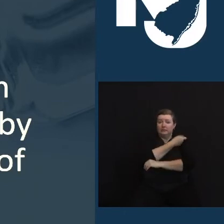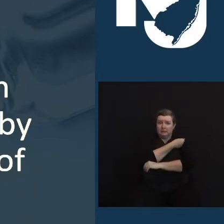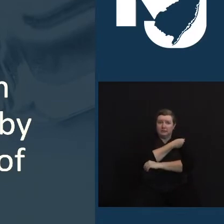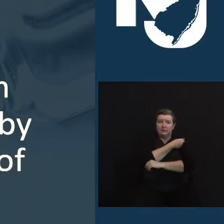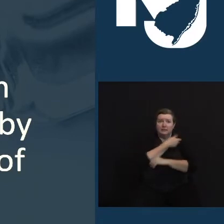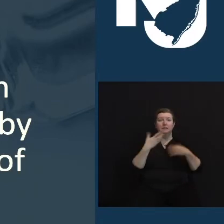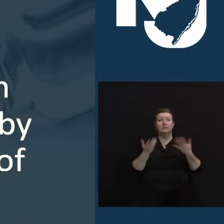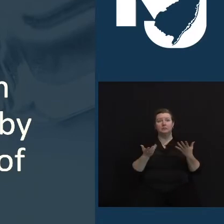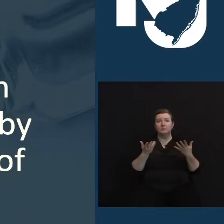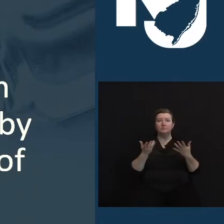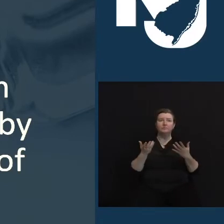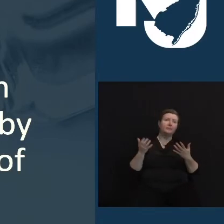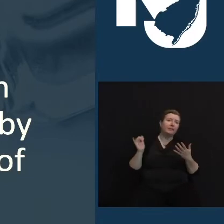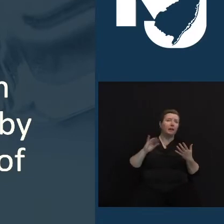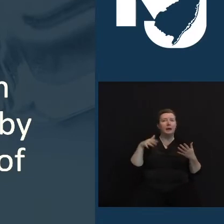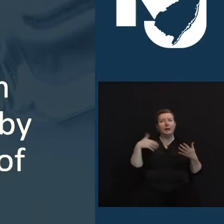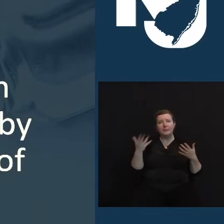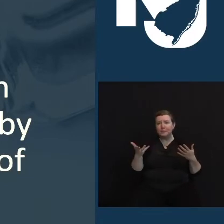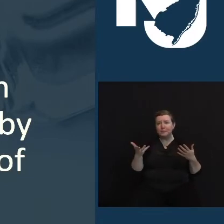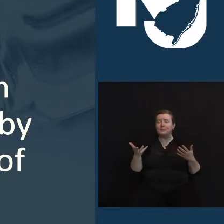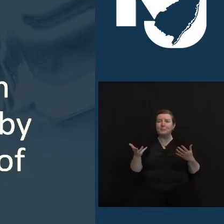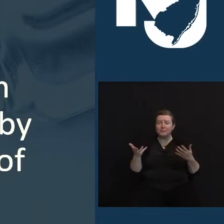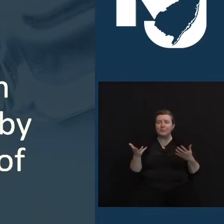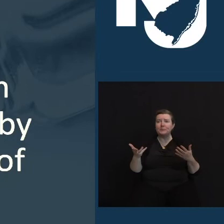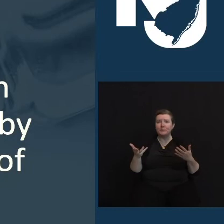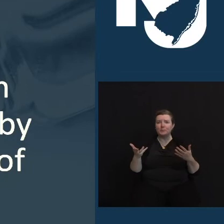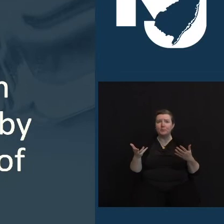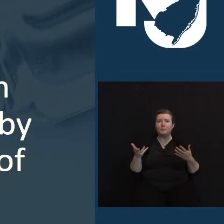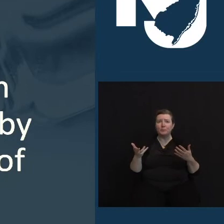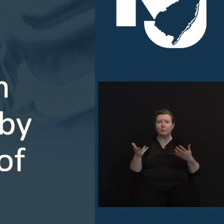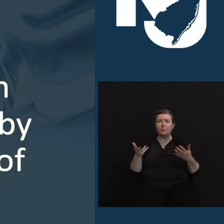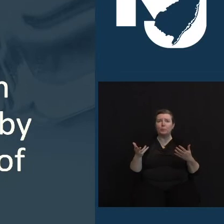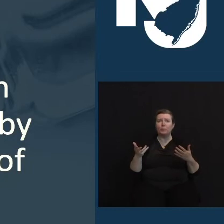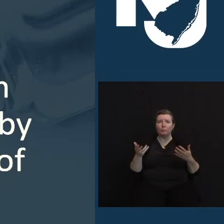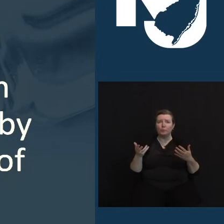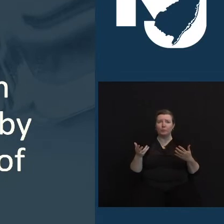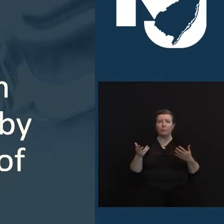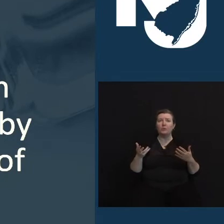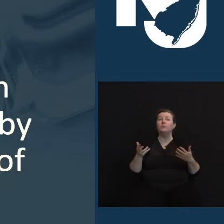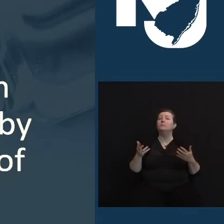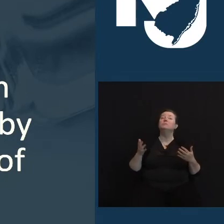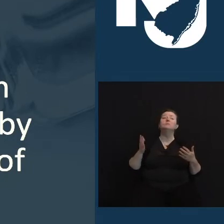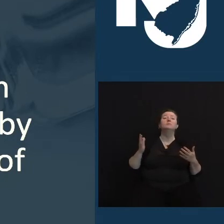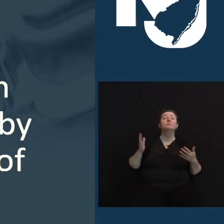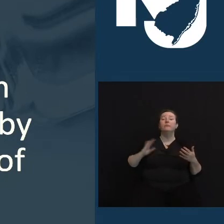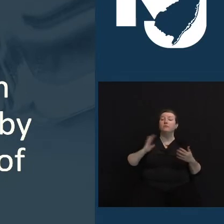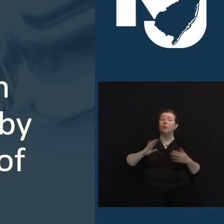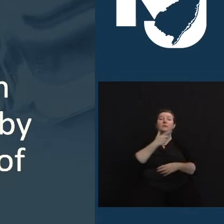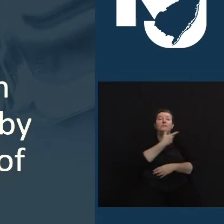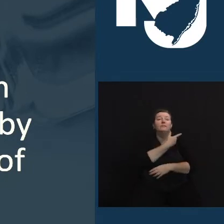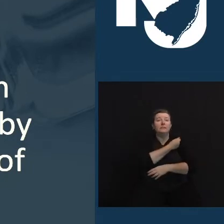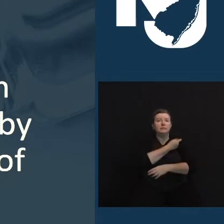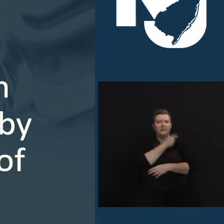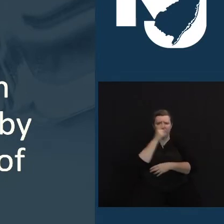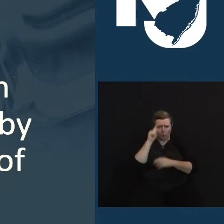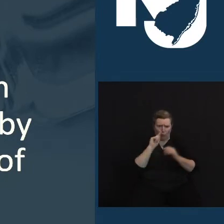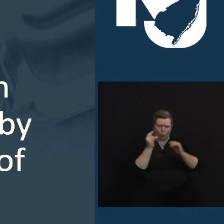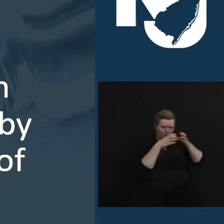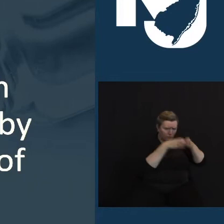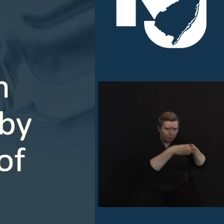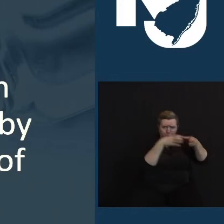residents to enter the line before the entirety of the previous group had gone through. Outgoing,